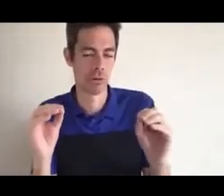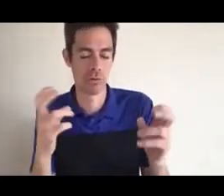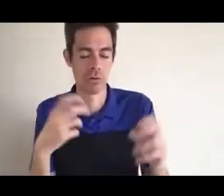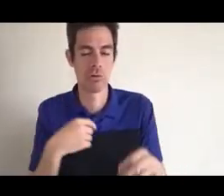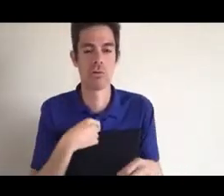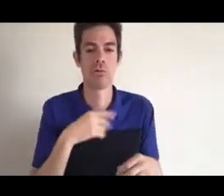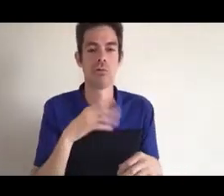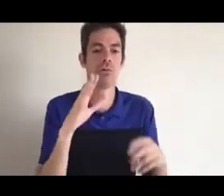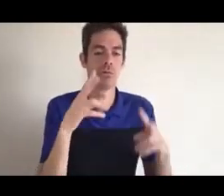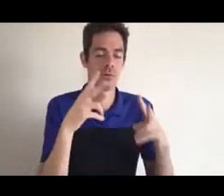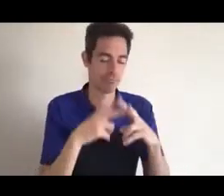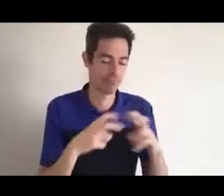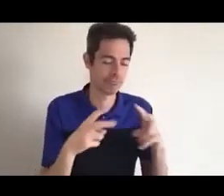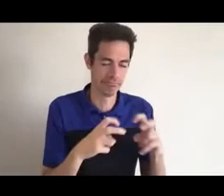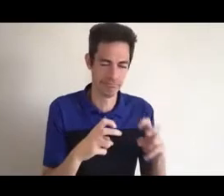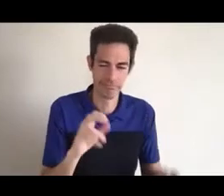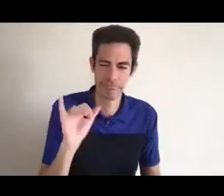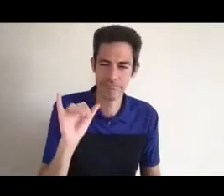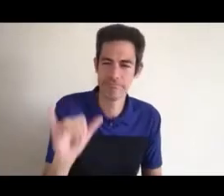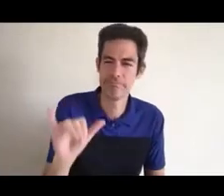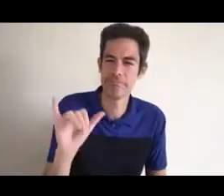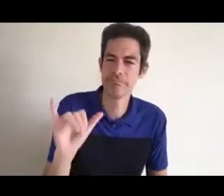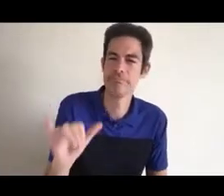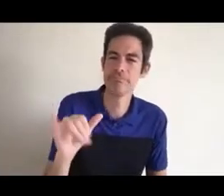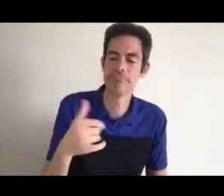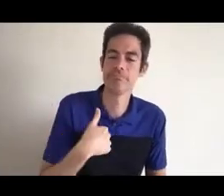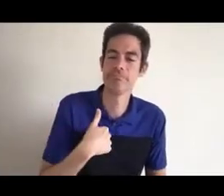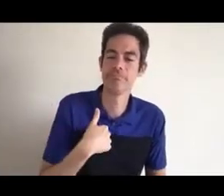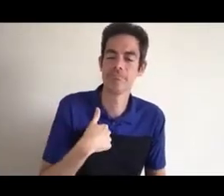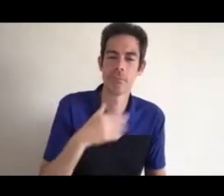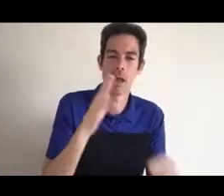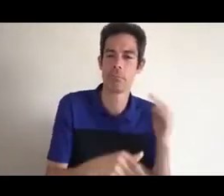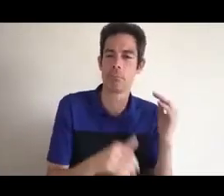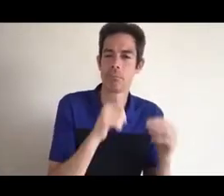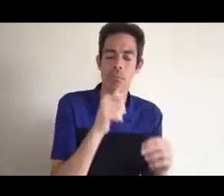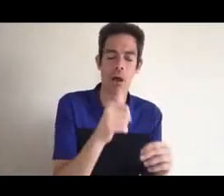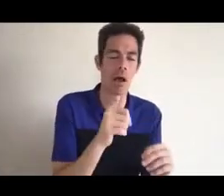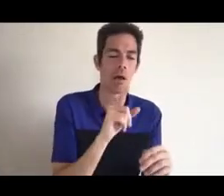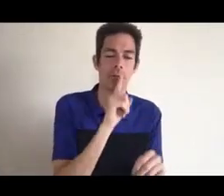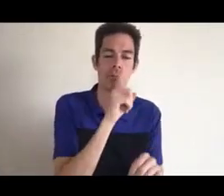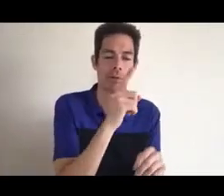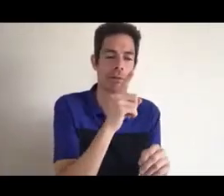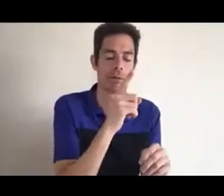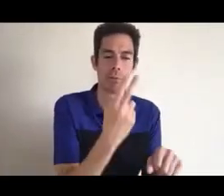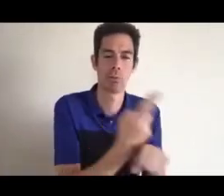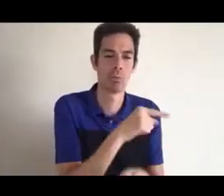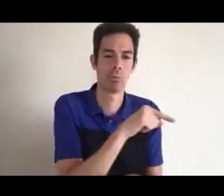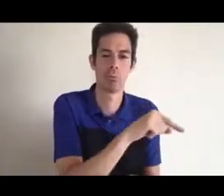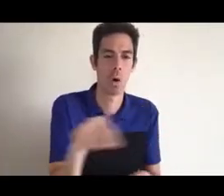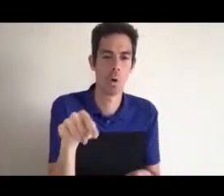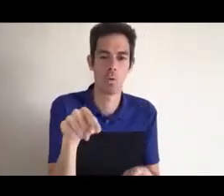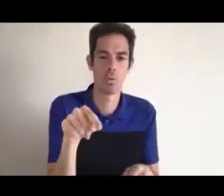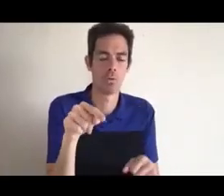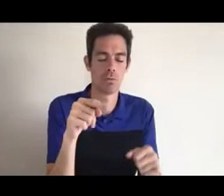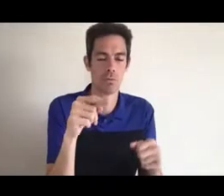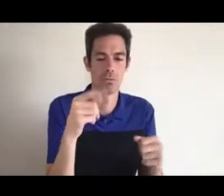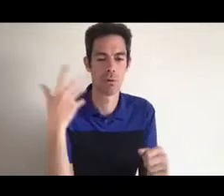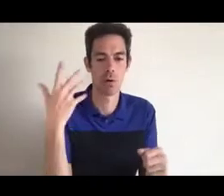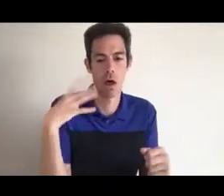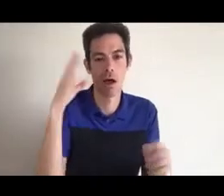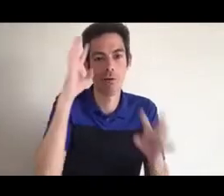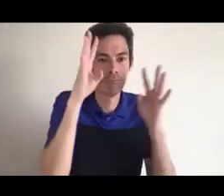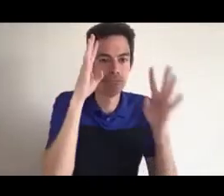I, preach or teach. So I assessed after using those terms that sometimes